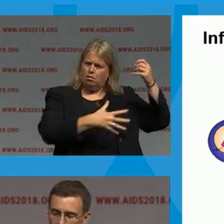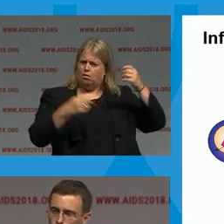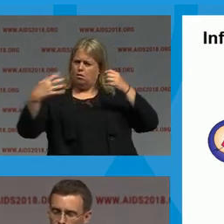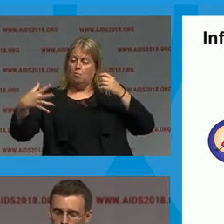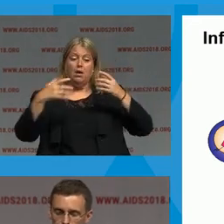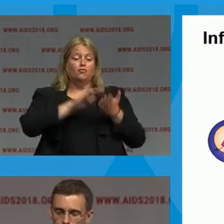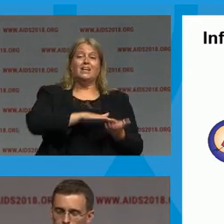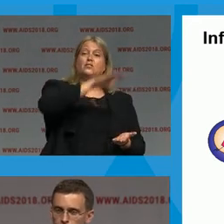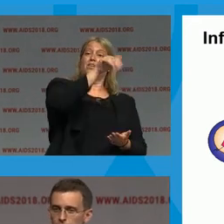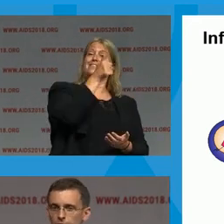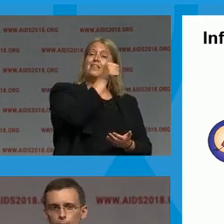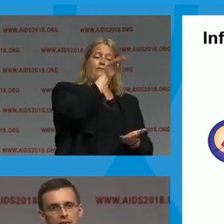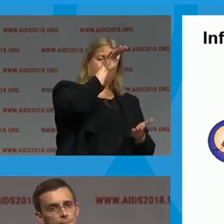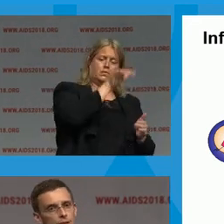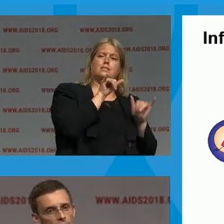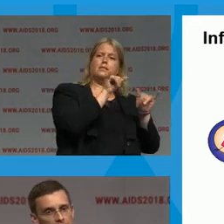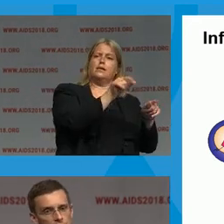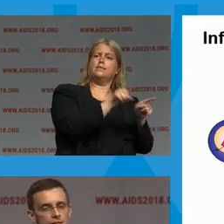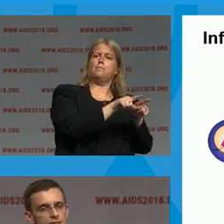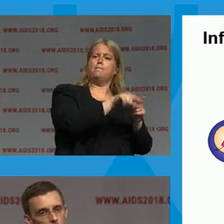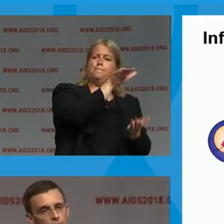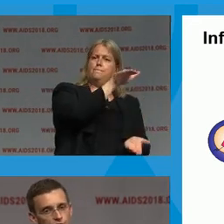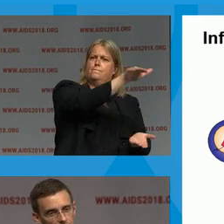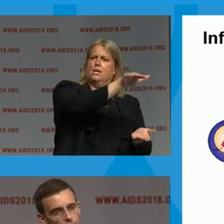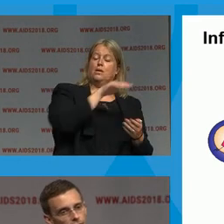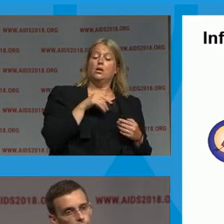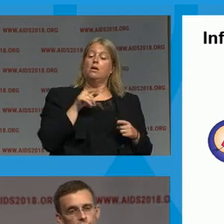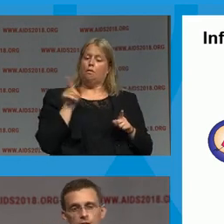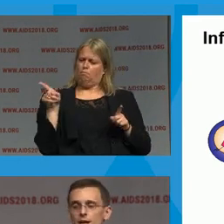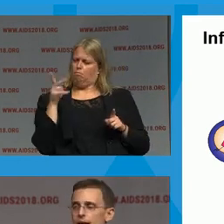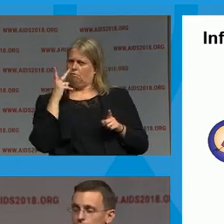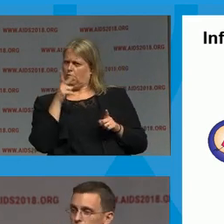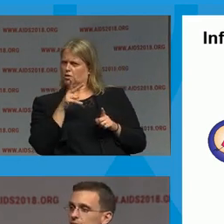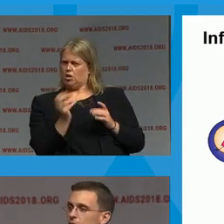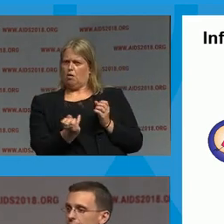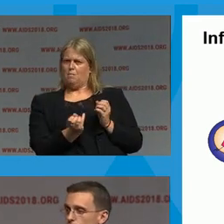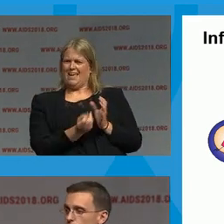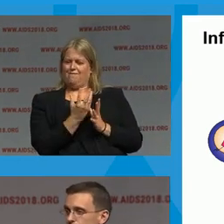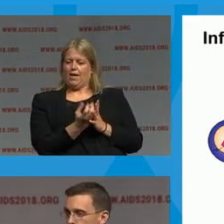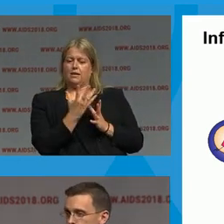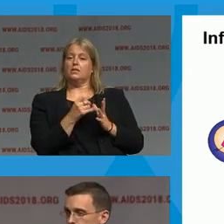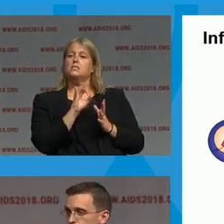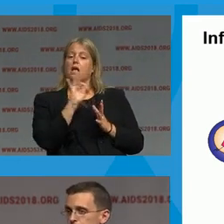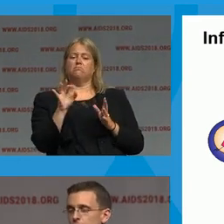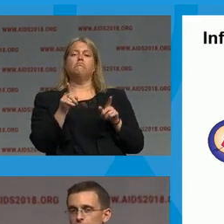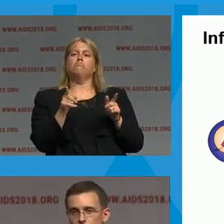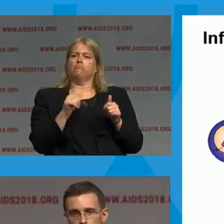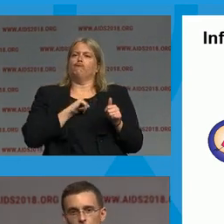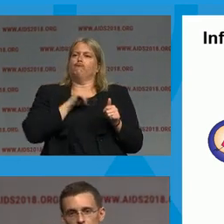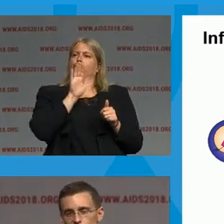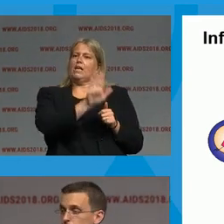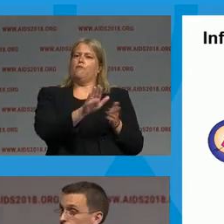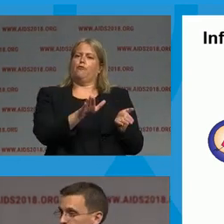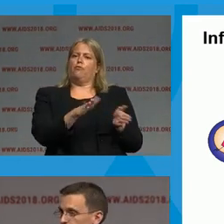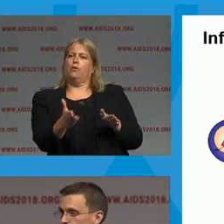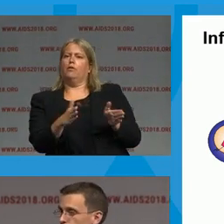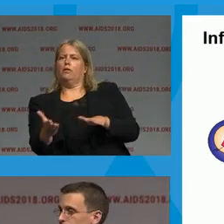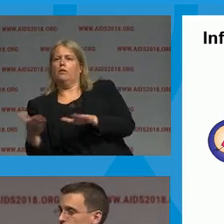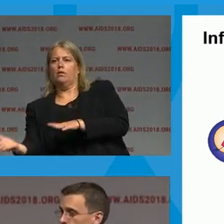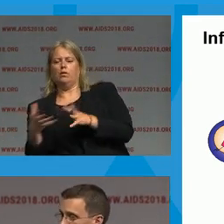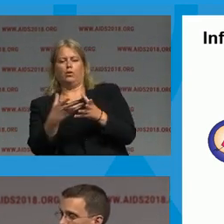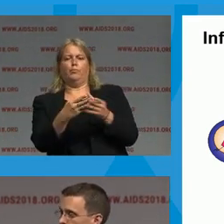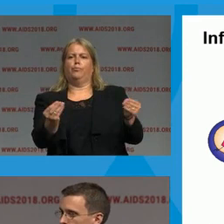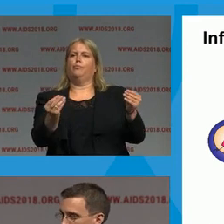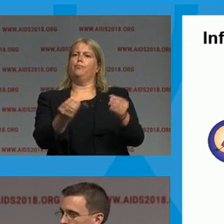doesn't increase? It really implies that some infected cells have to be dying off naturally in the bodies of people living with